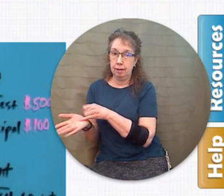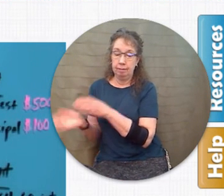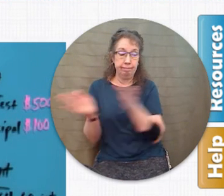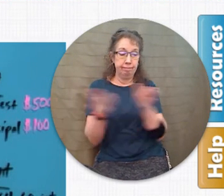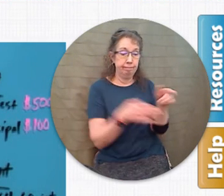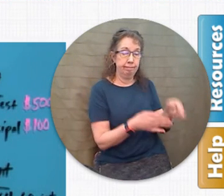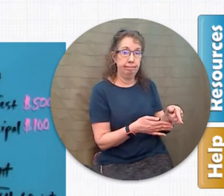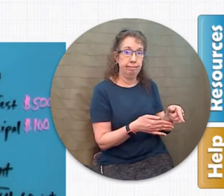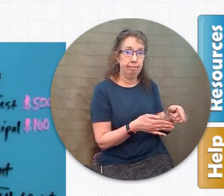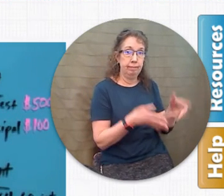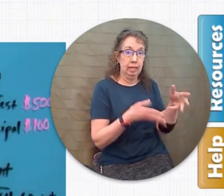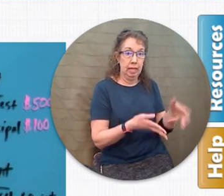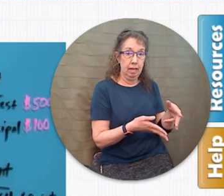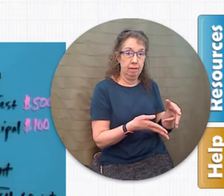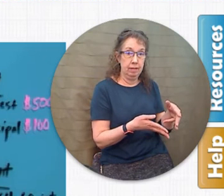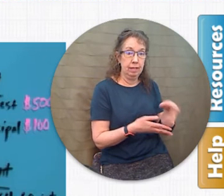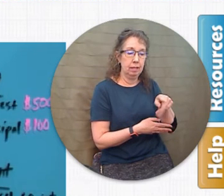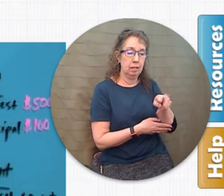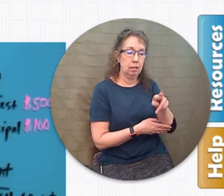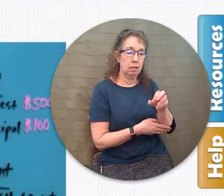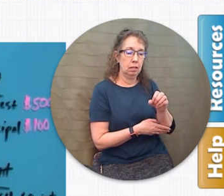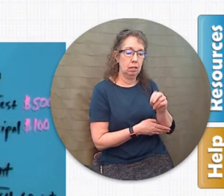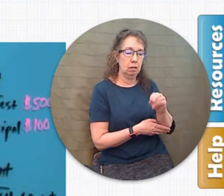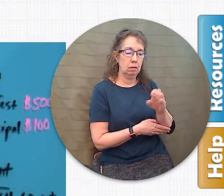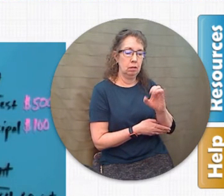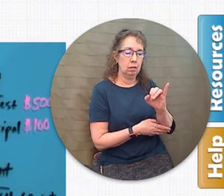And the remainder is the principal. So that's